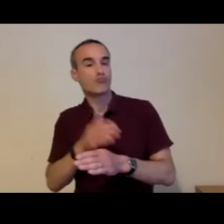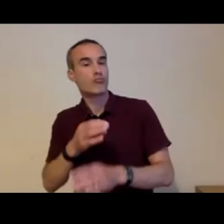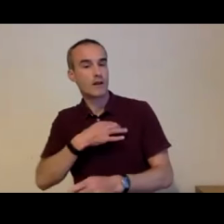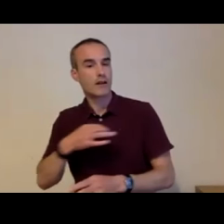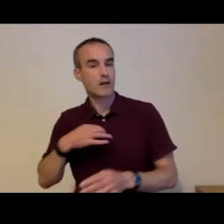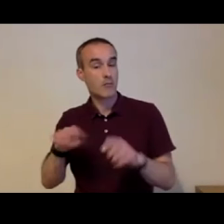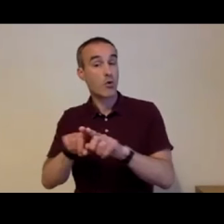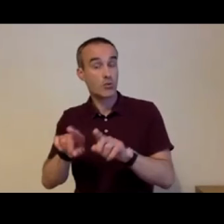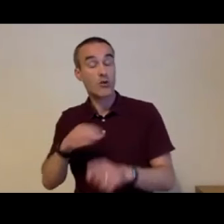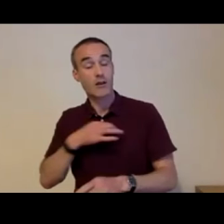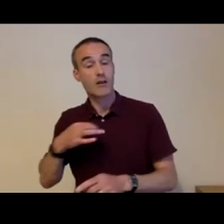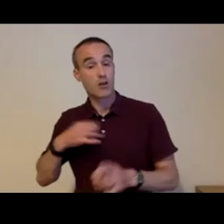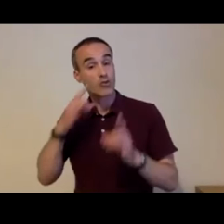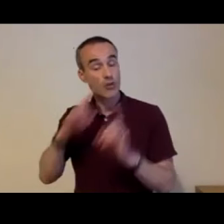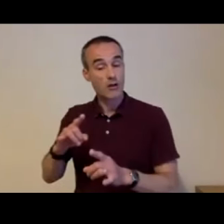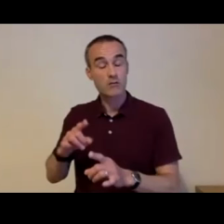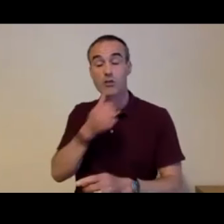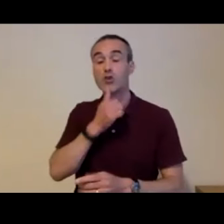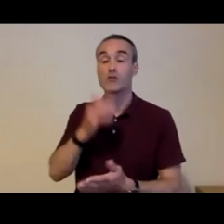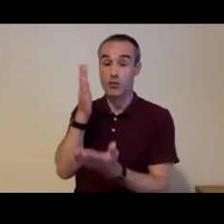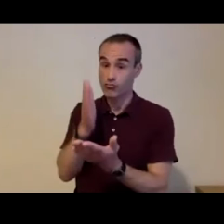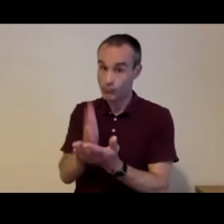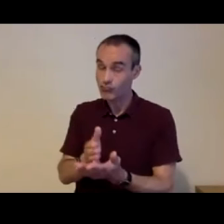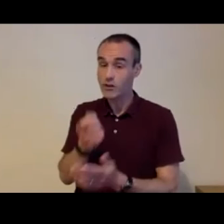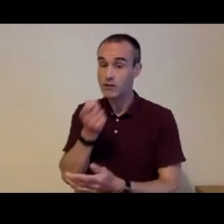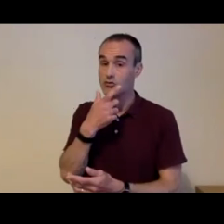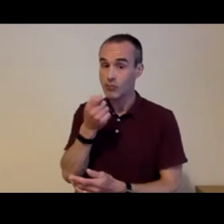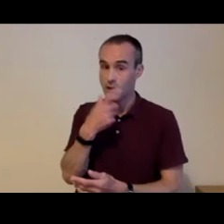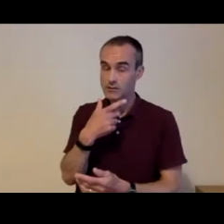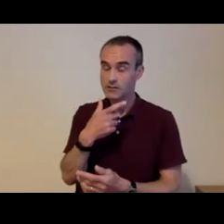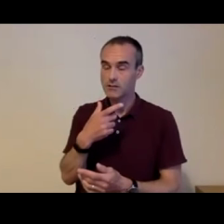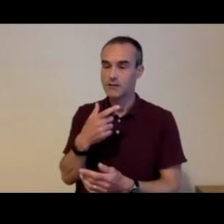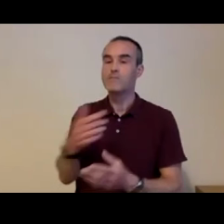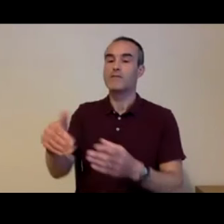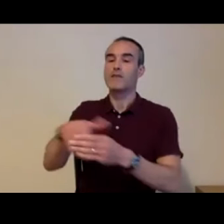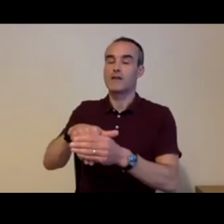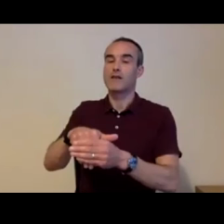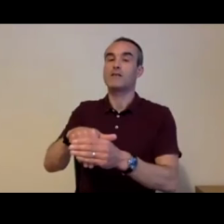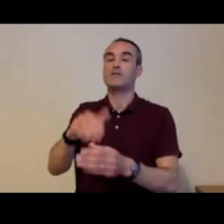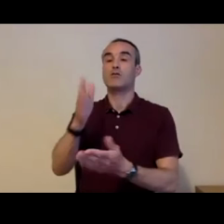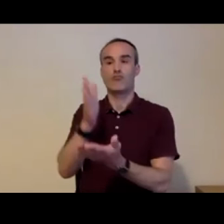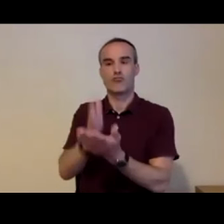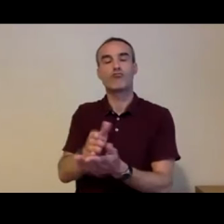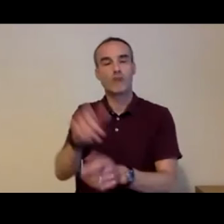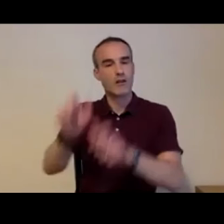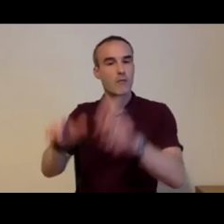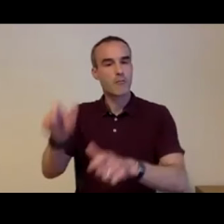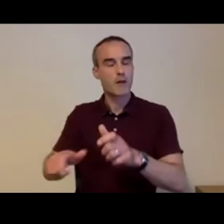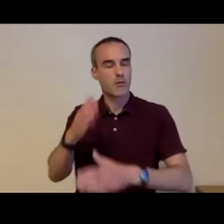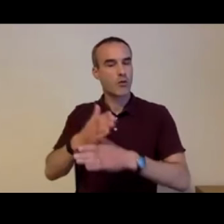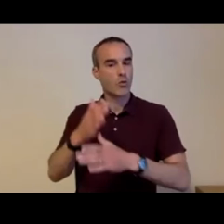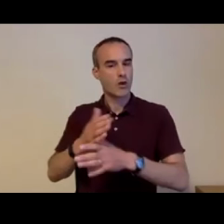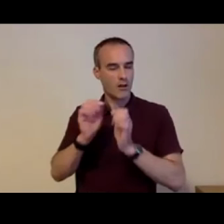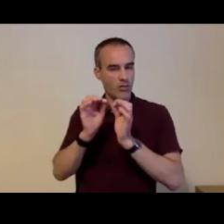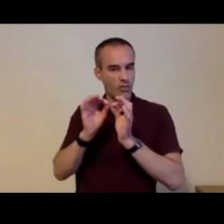real compounds, real drugs in real people to try and work in a therapeutic manner in this